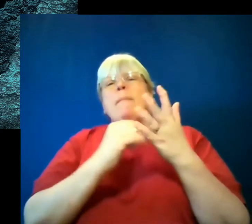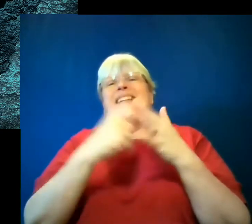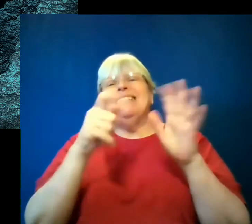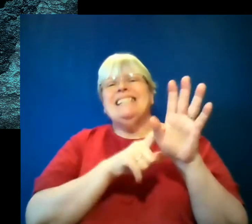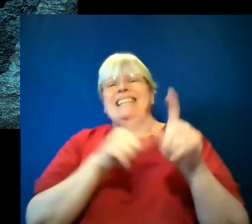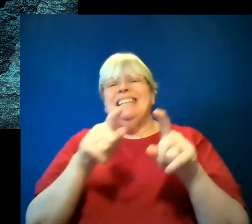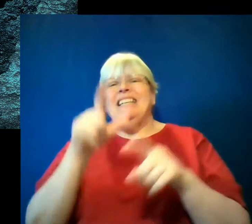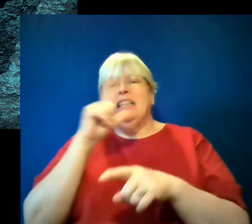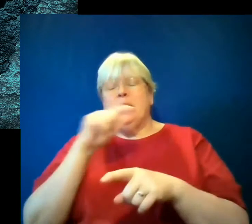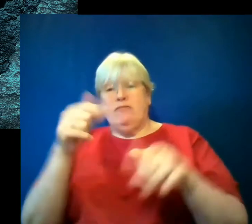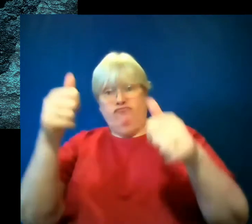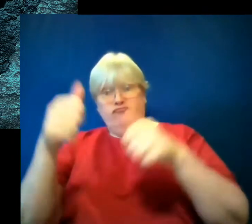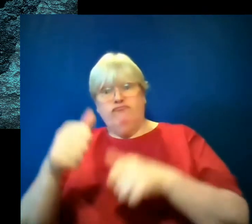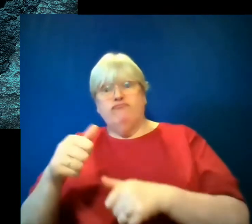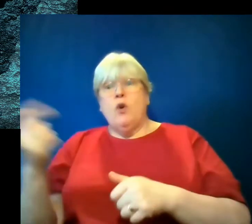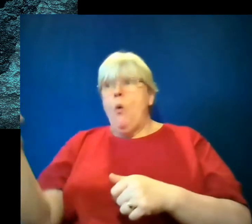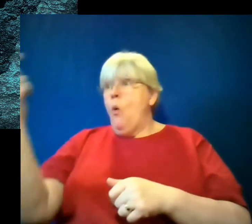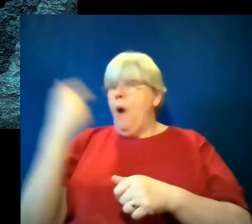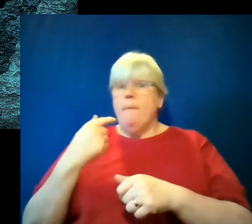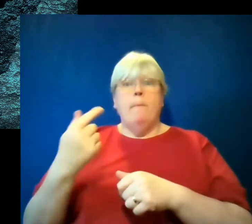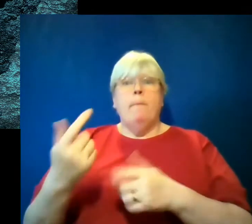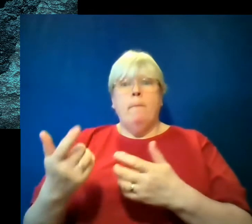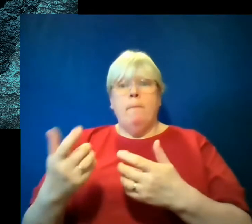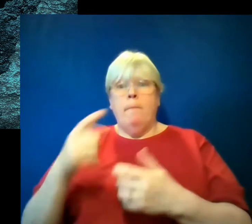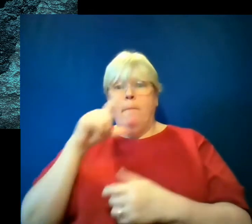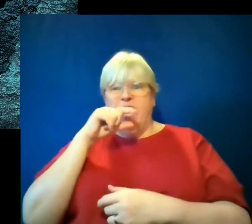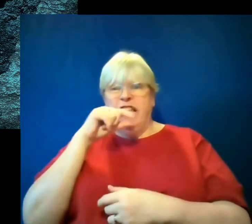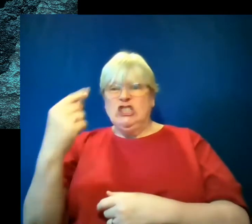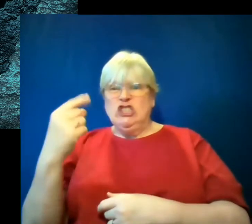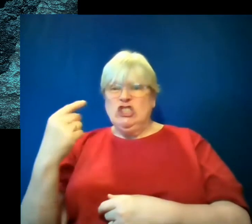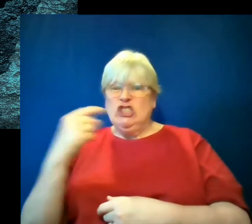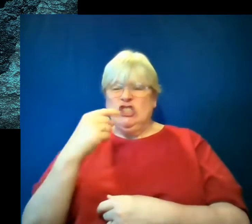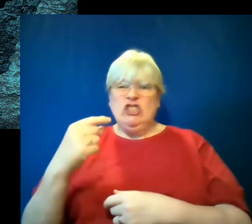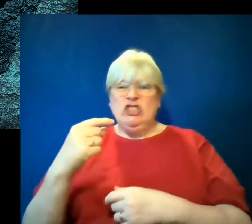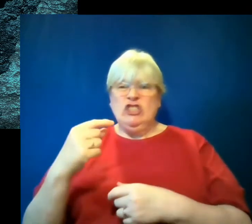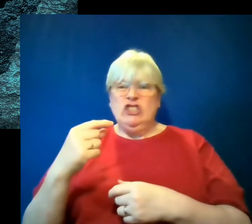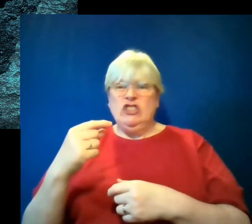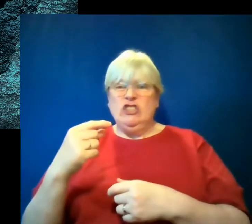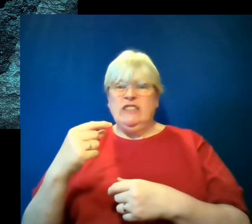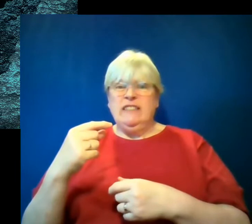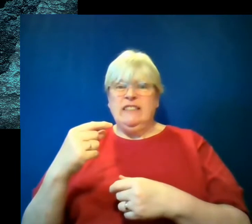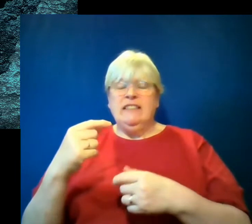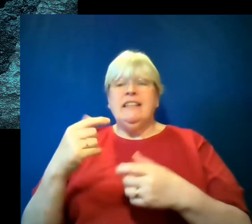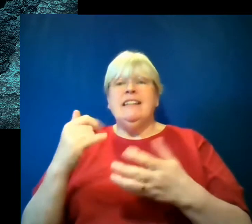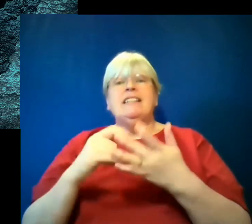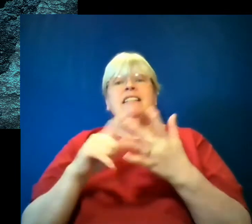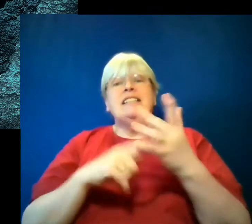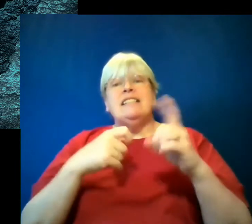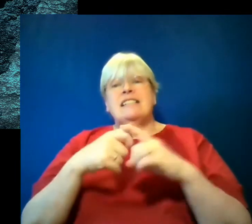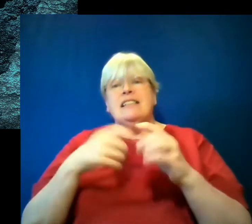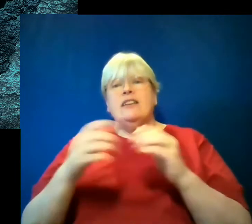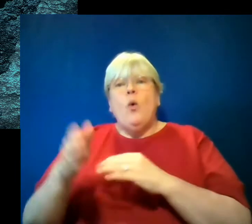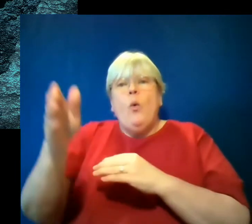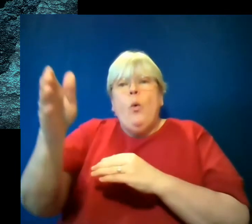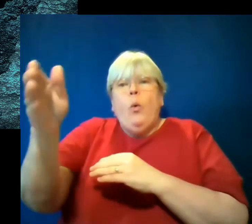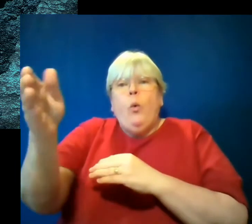harried now and panicking, swooped towards her, her beak still cramped around her prize. Silk stretched her arm out through the bars of her